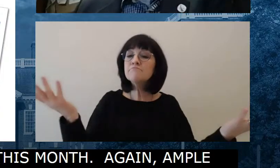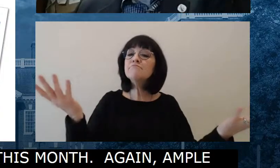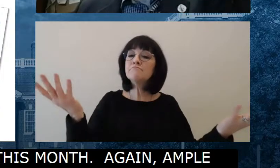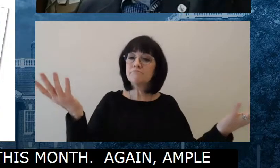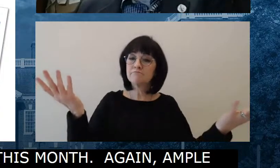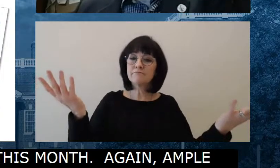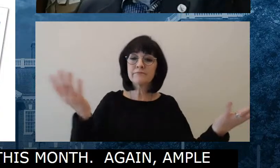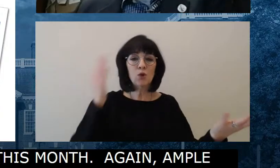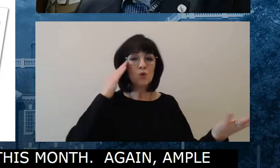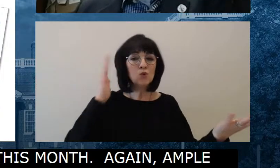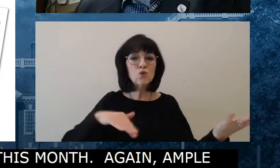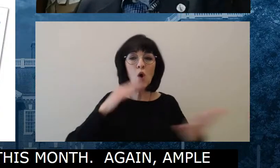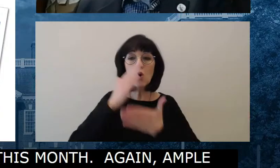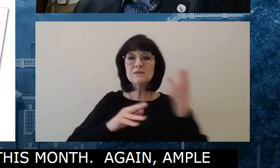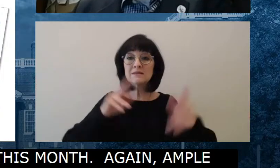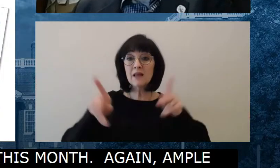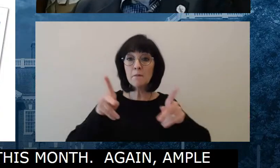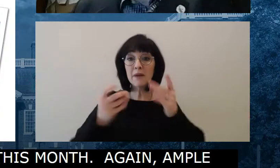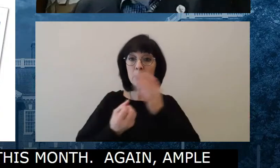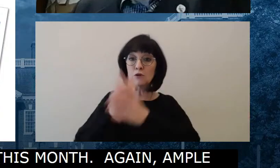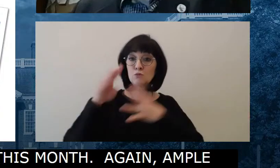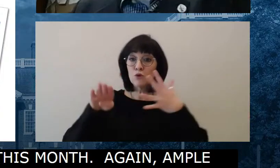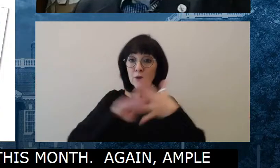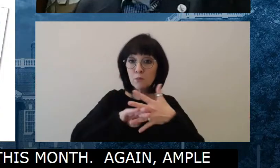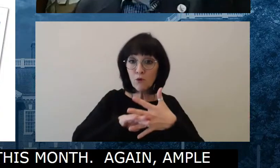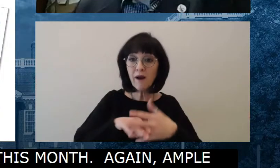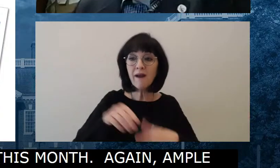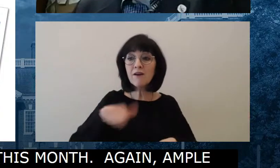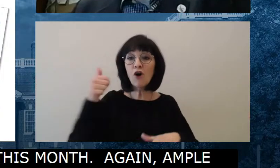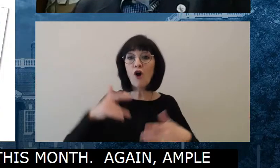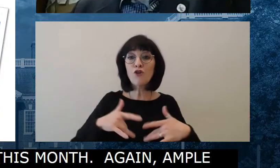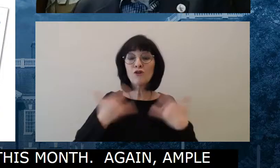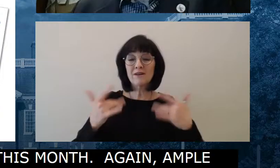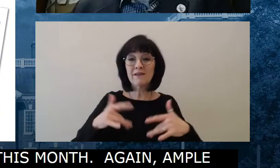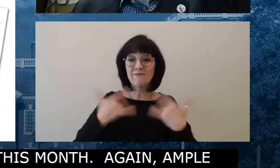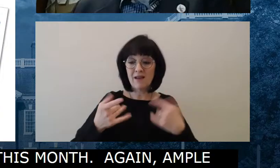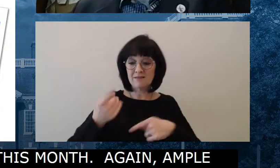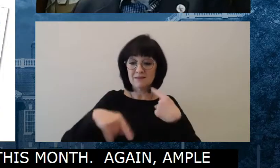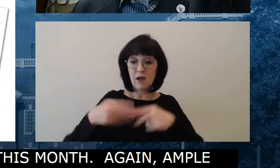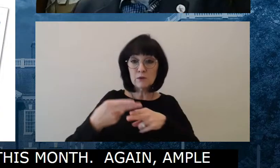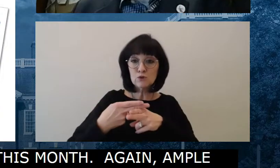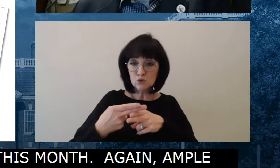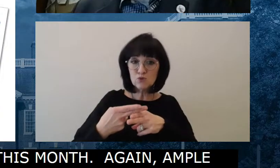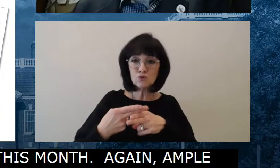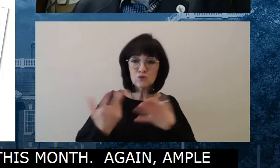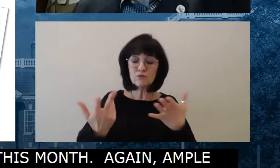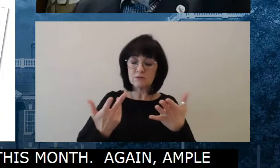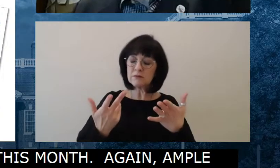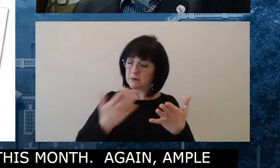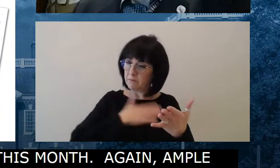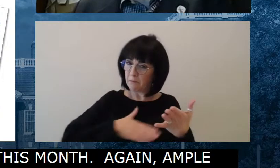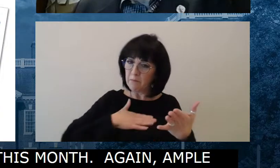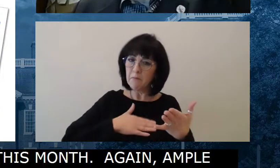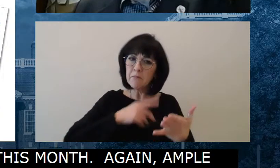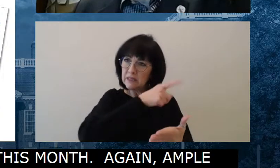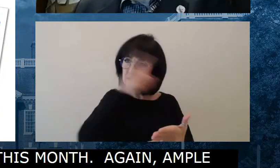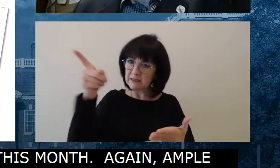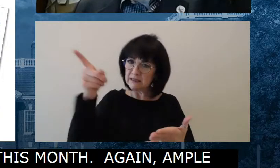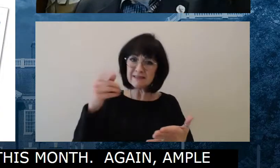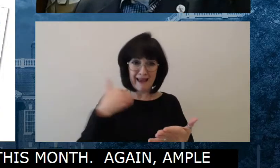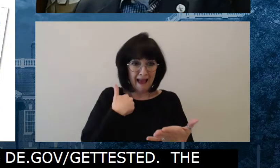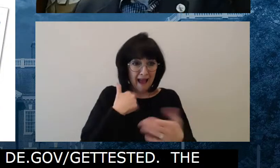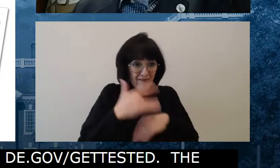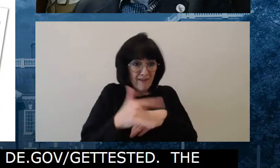spring break or other events that are coming up. As Dr. Ortega just said, the risk is still out there. Please take advantage of these testing events. We absolutely